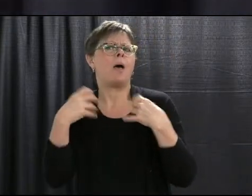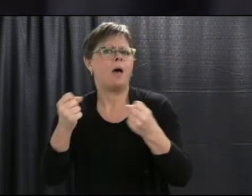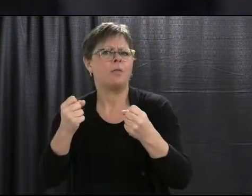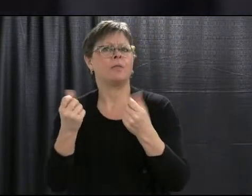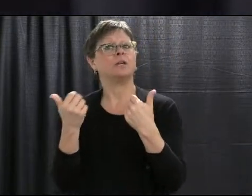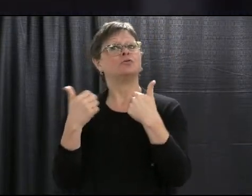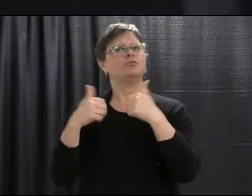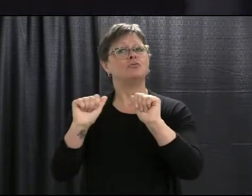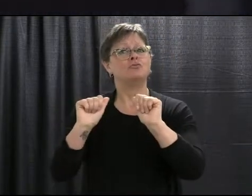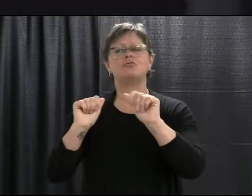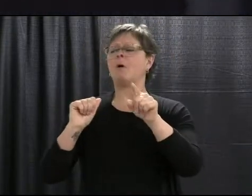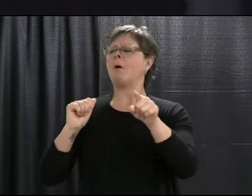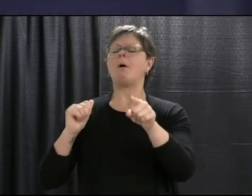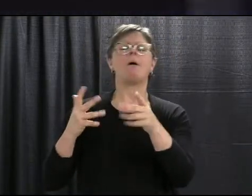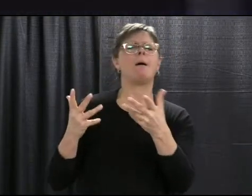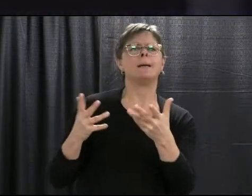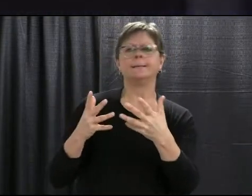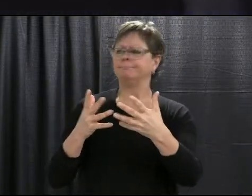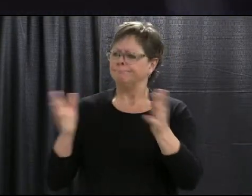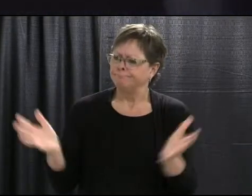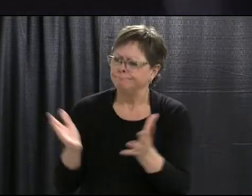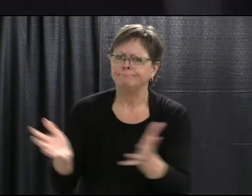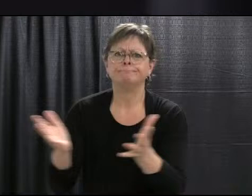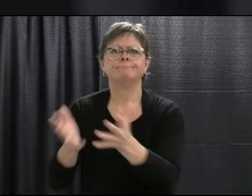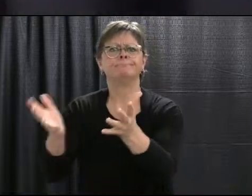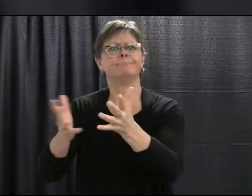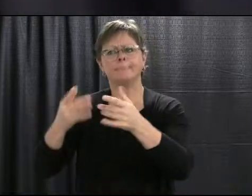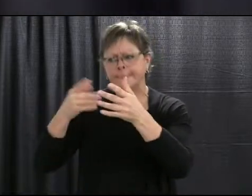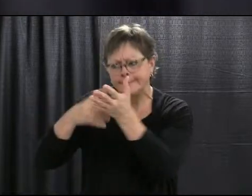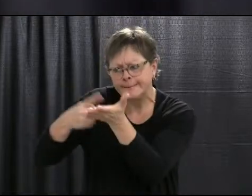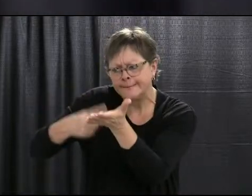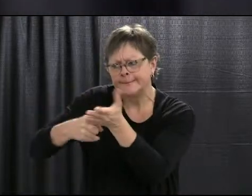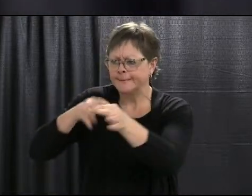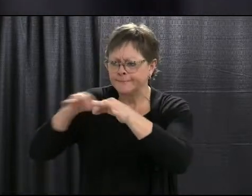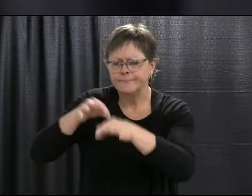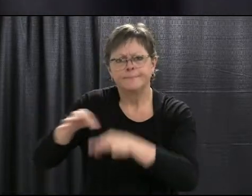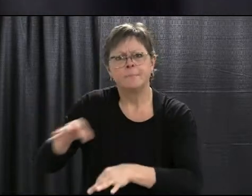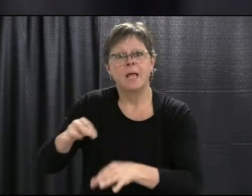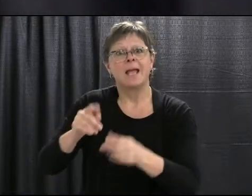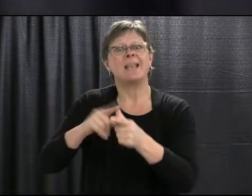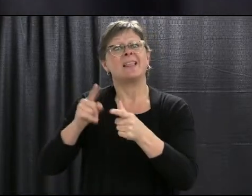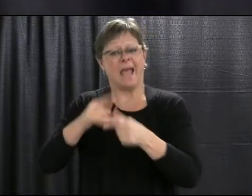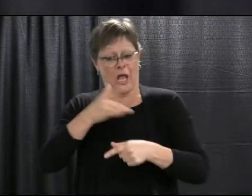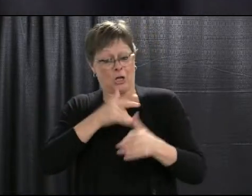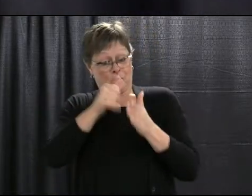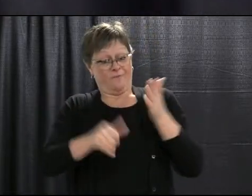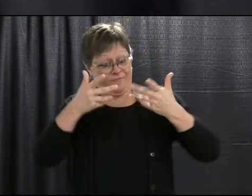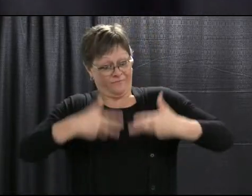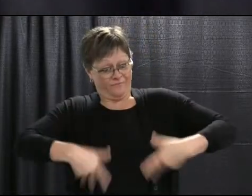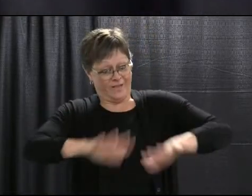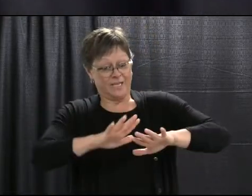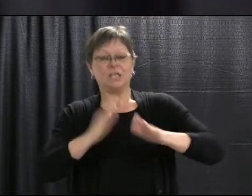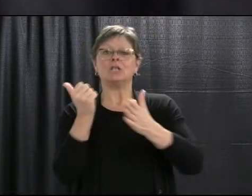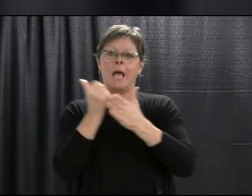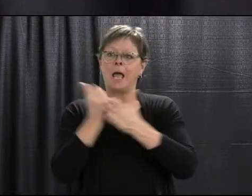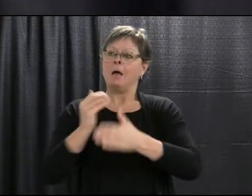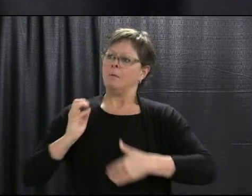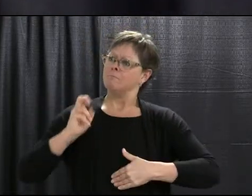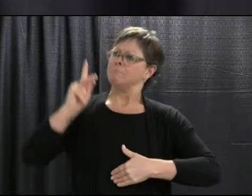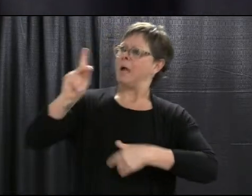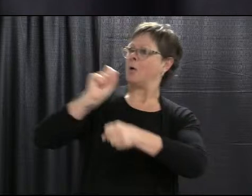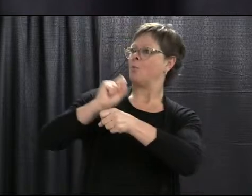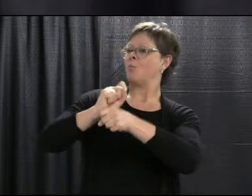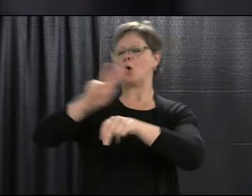possible health when you come in. Let's talk to them then. And when they have their heart surgery, let's work with them to get back to work and back to their lives as quickly as